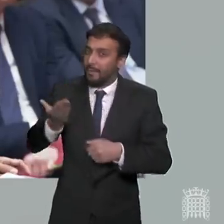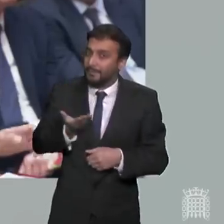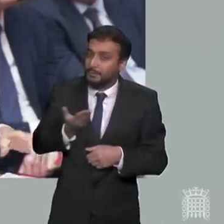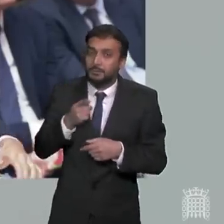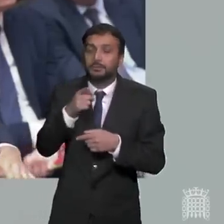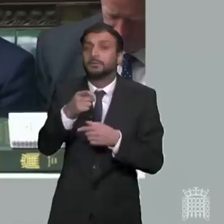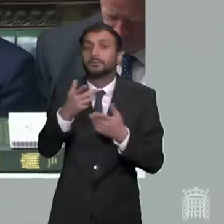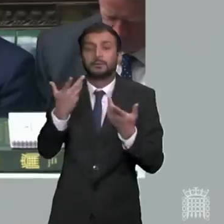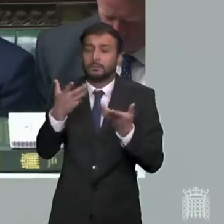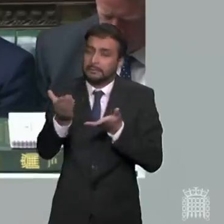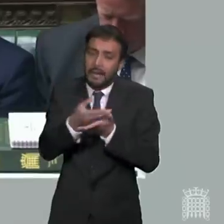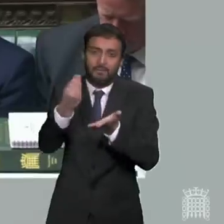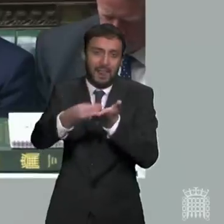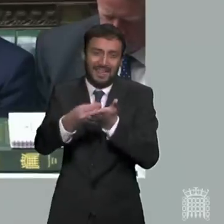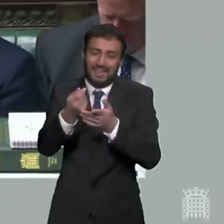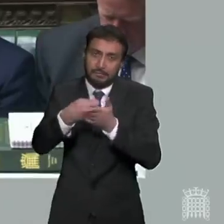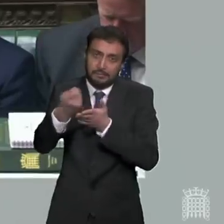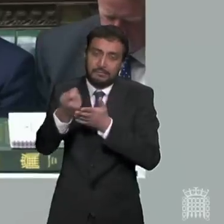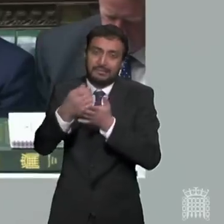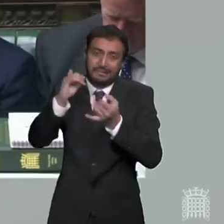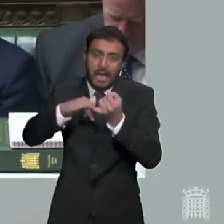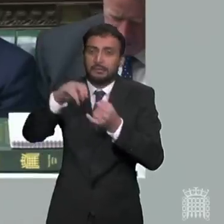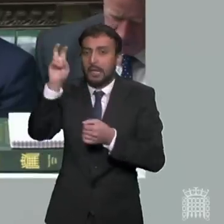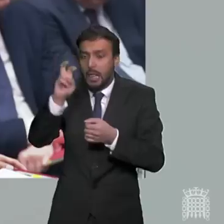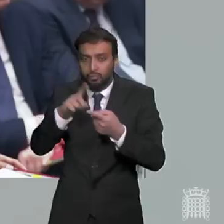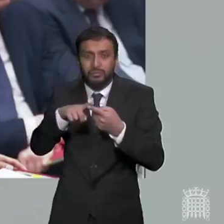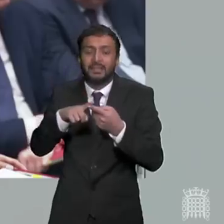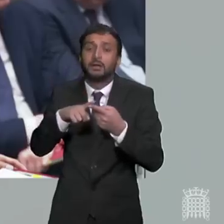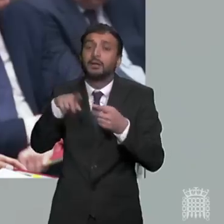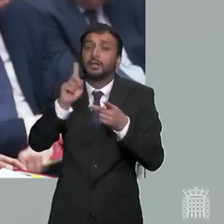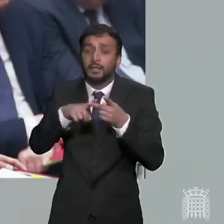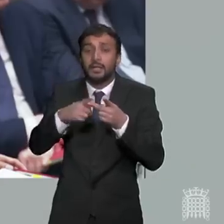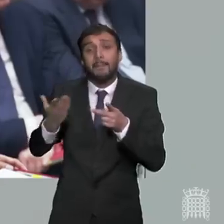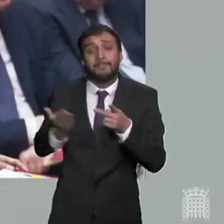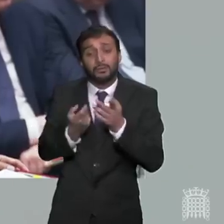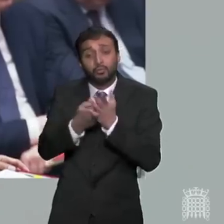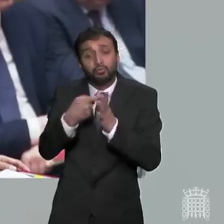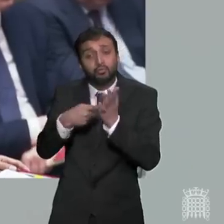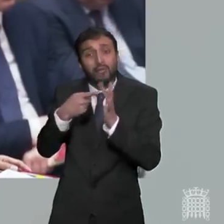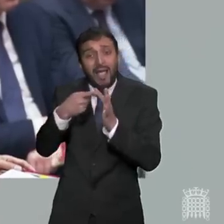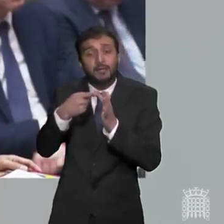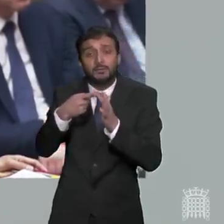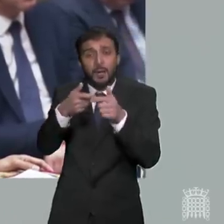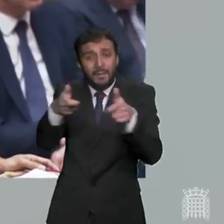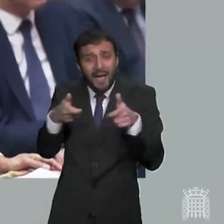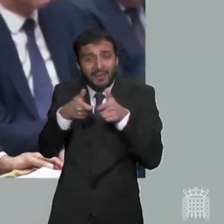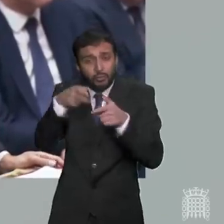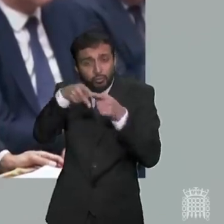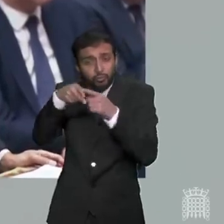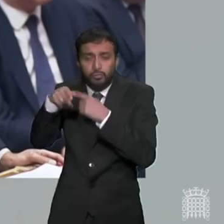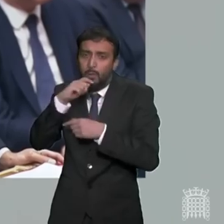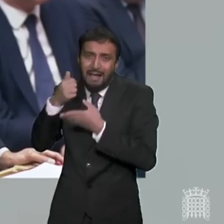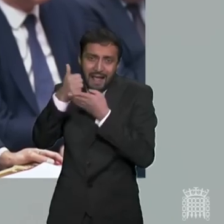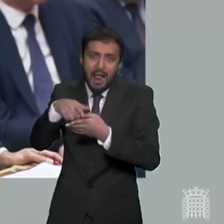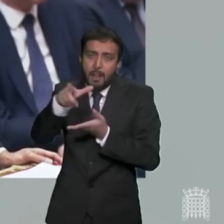bills through our relief scheme this winter, our business rates tax cuts package worth over £13 billion, particularly impacting retail businesses, and